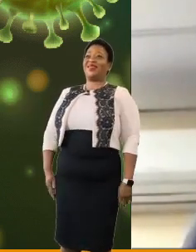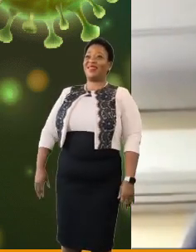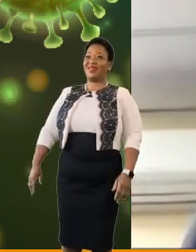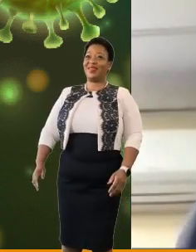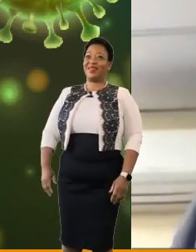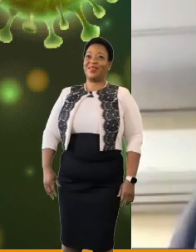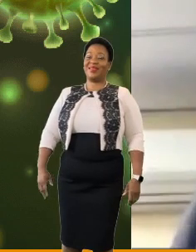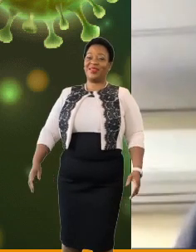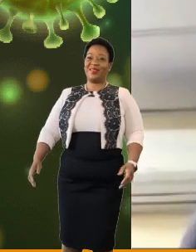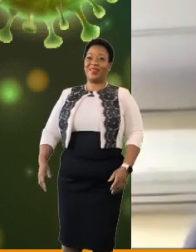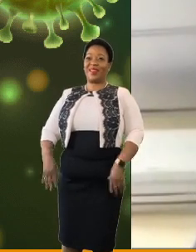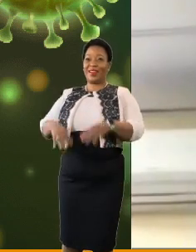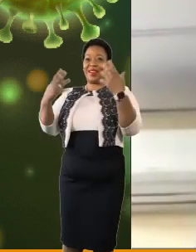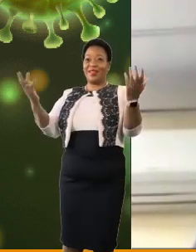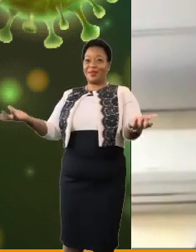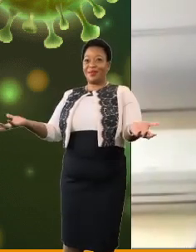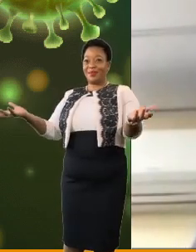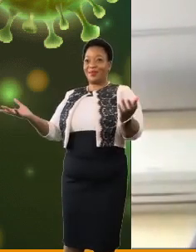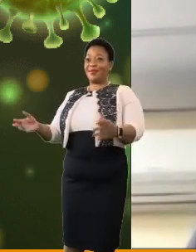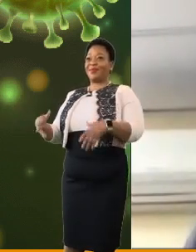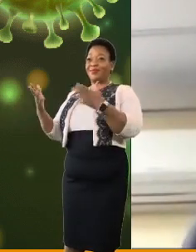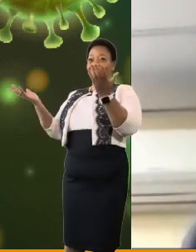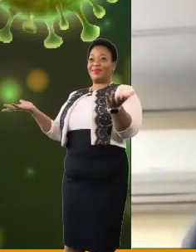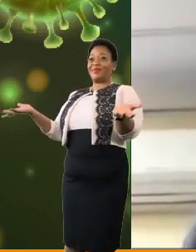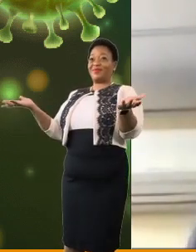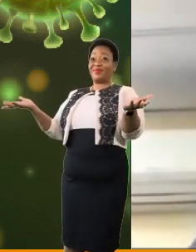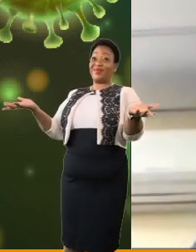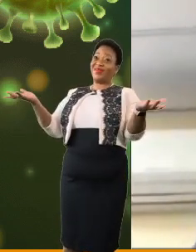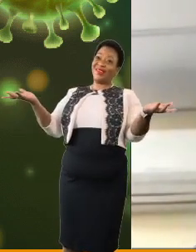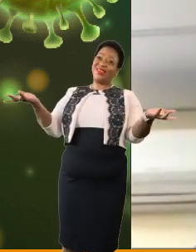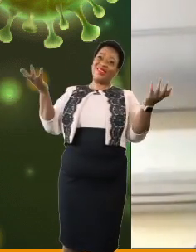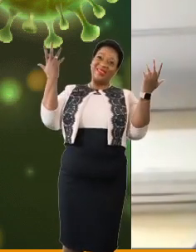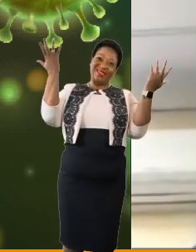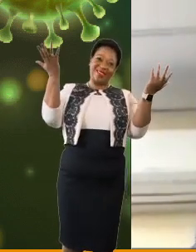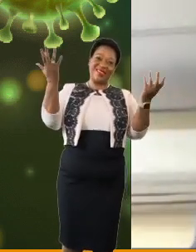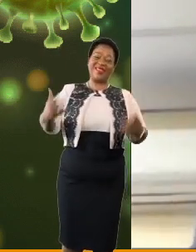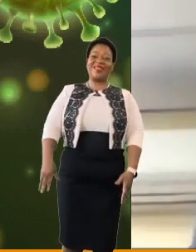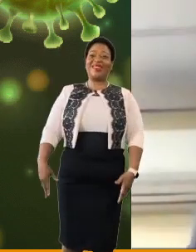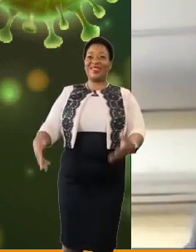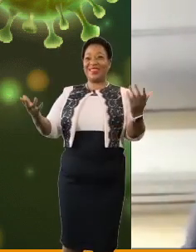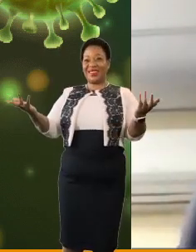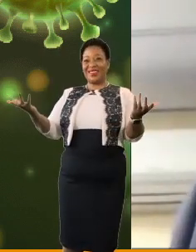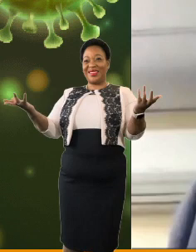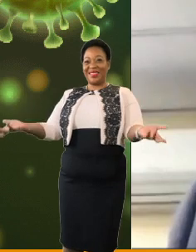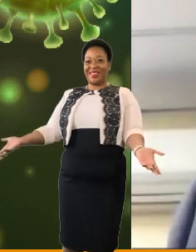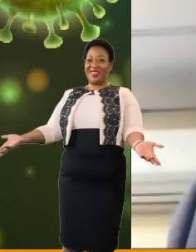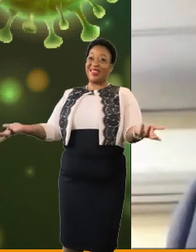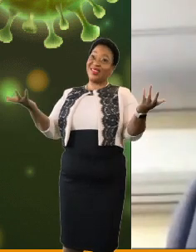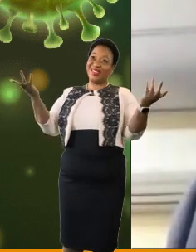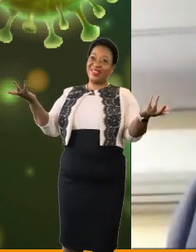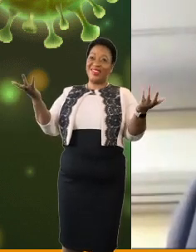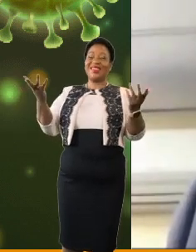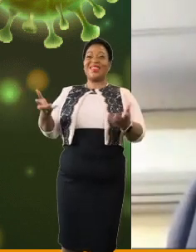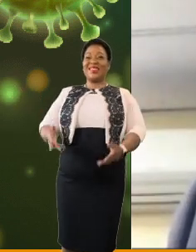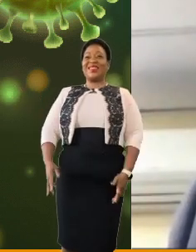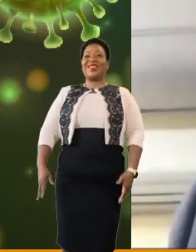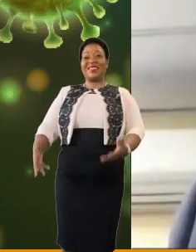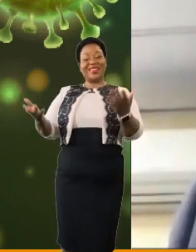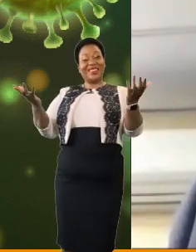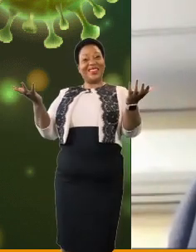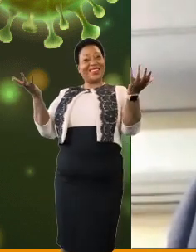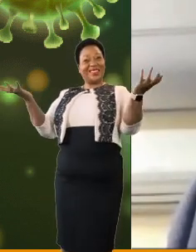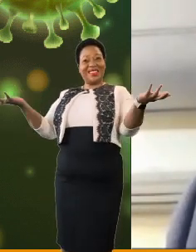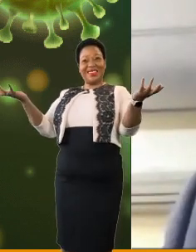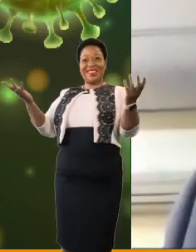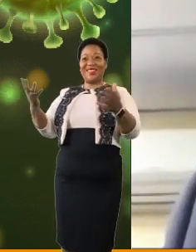come back to work. But the other thing that I thought I'll take advantage of as I'm closing, MEC and members of